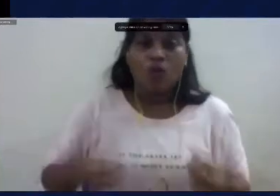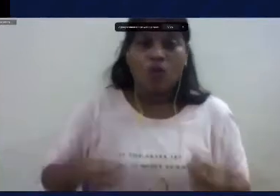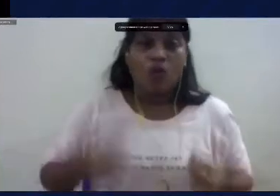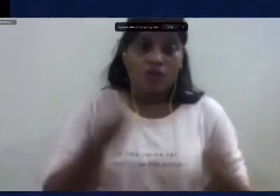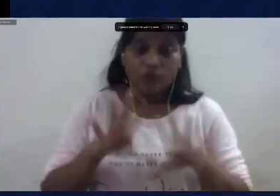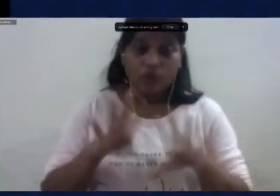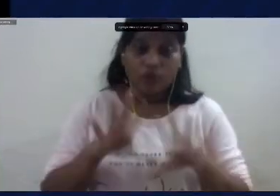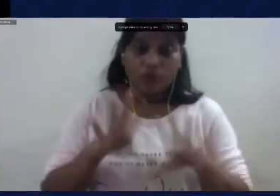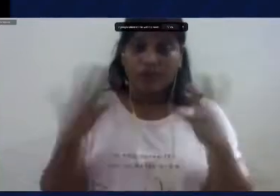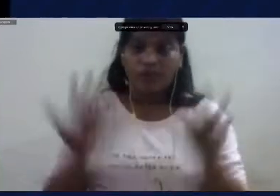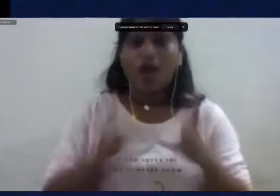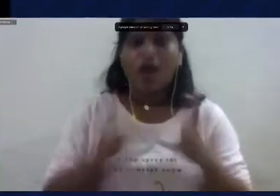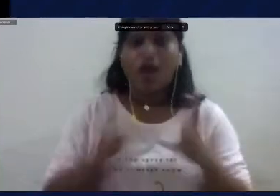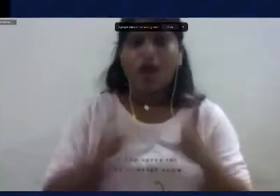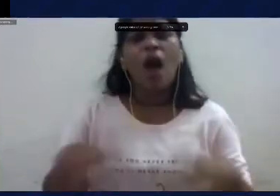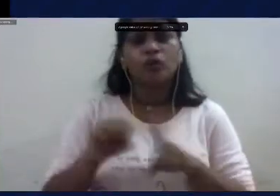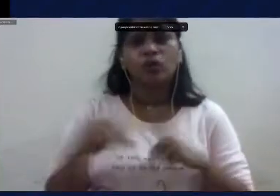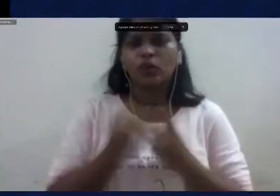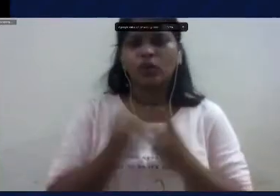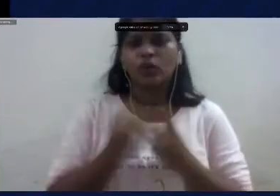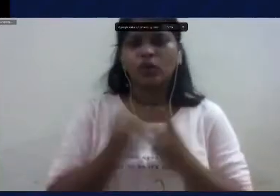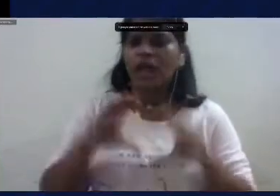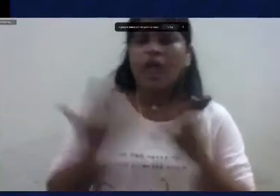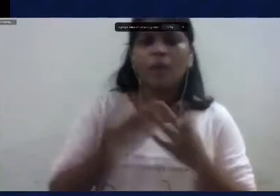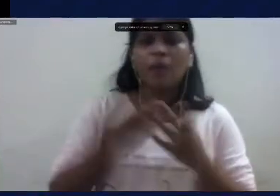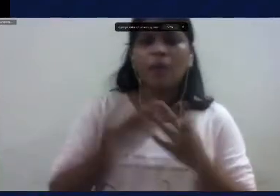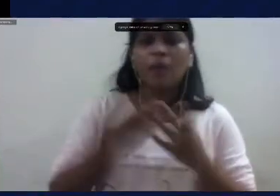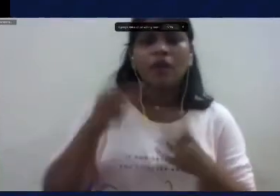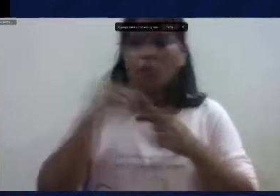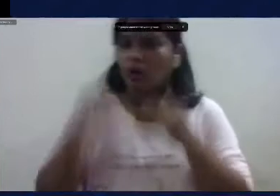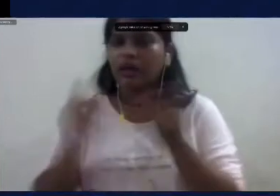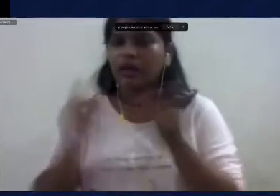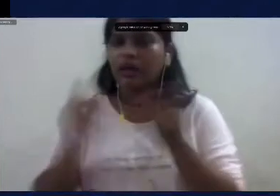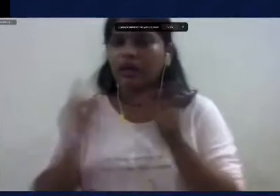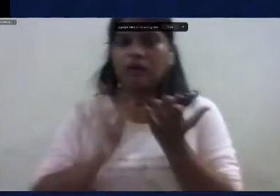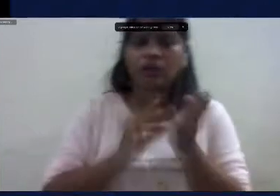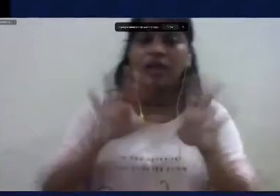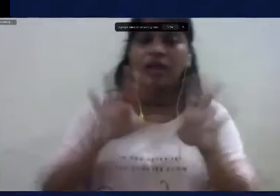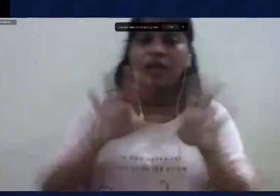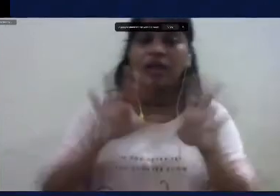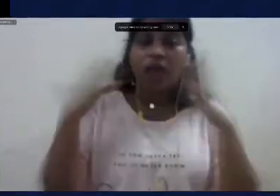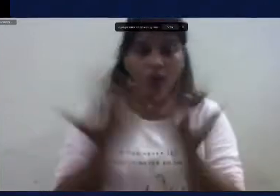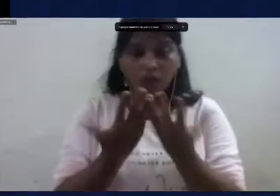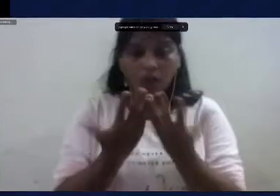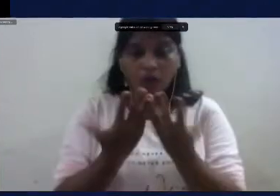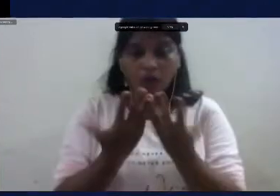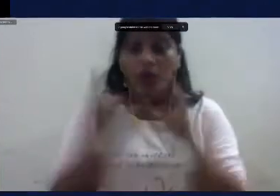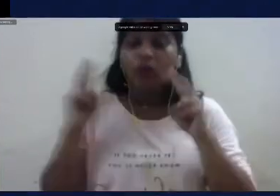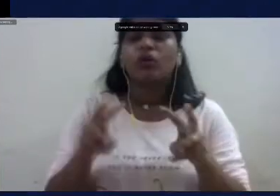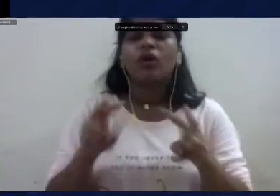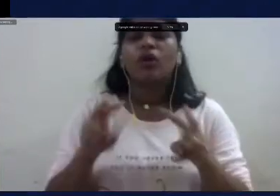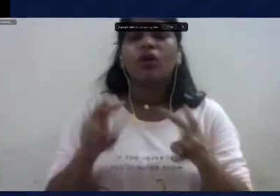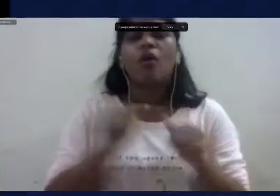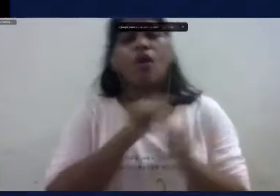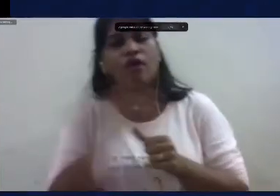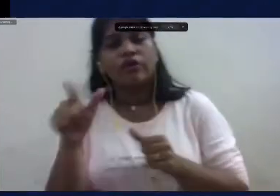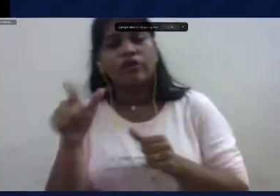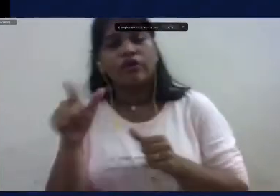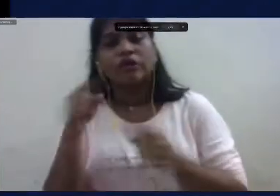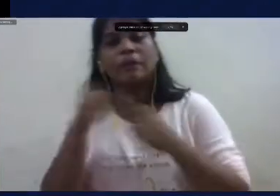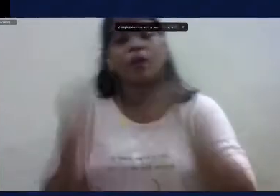world. How does the social climate look like? How does the political, technological, how does the environment look like? All of these